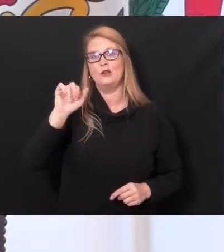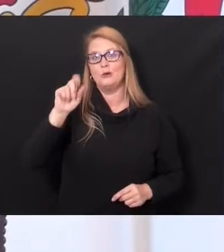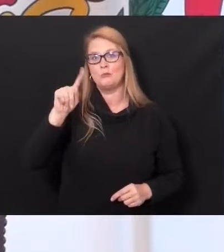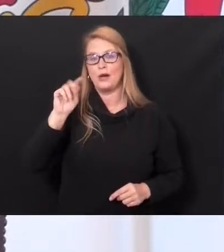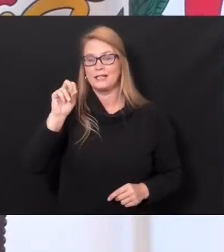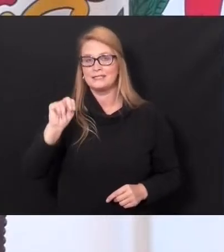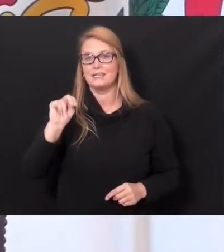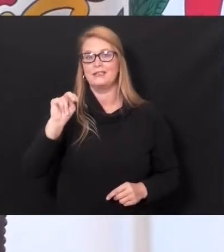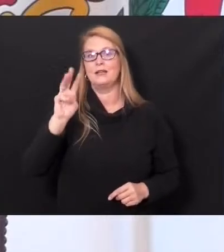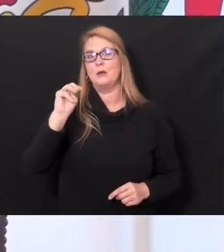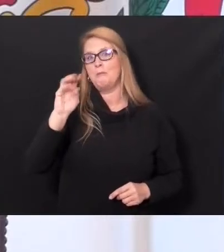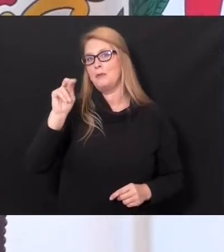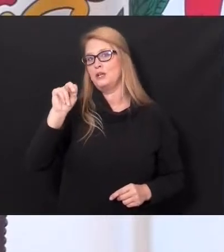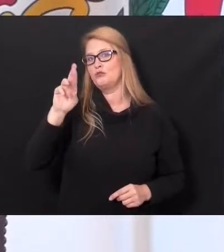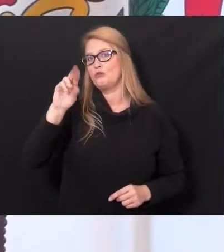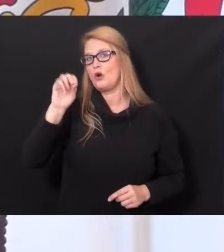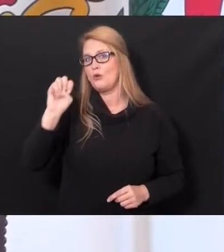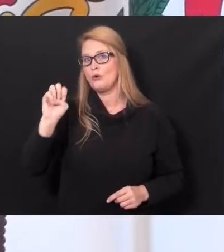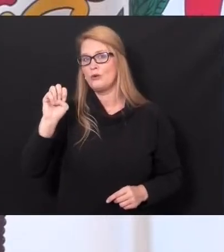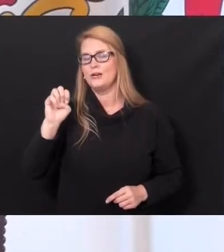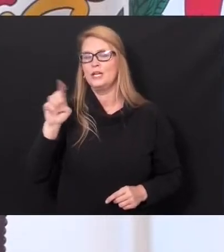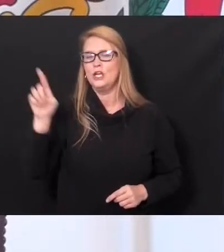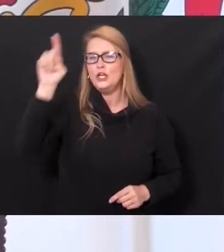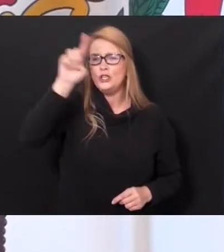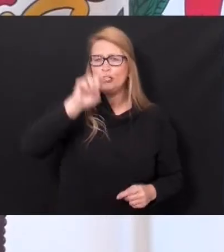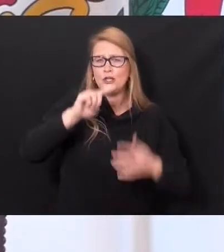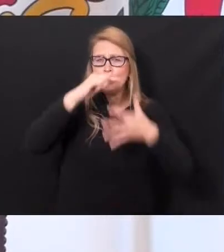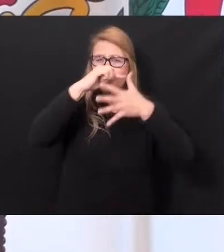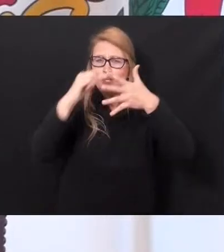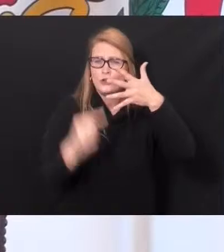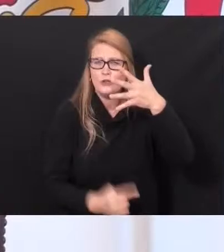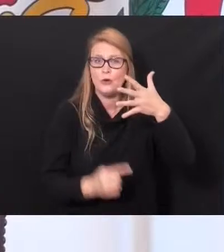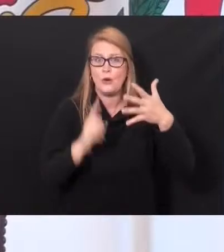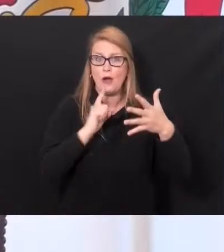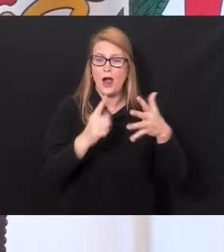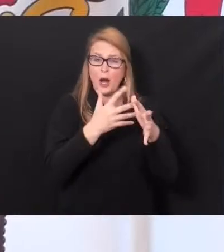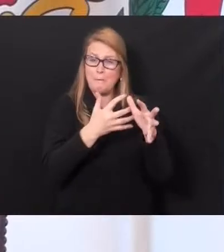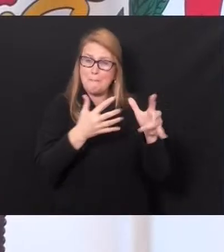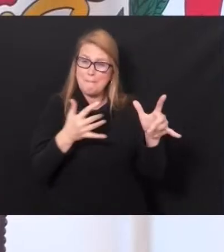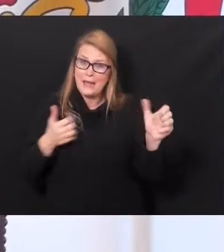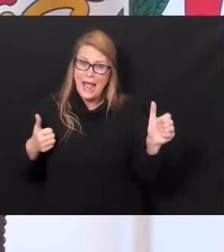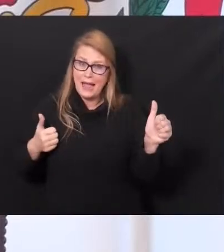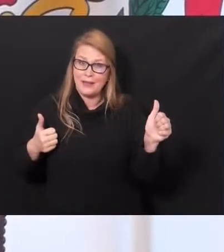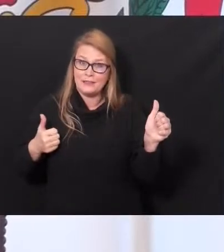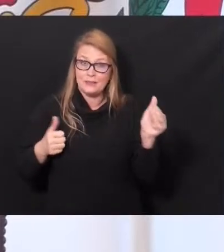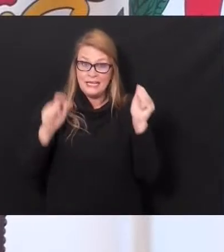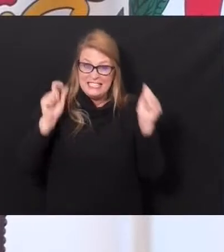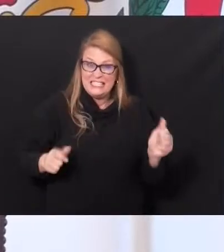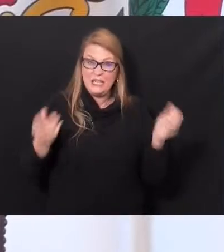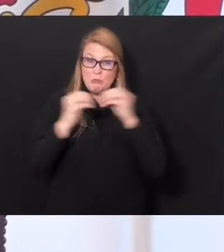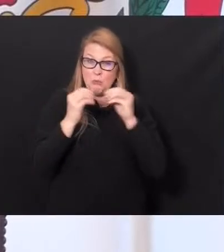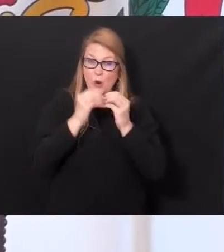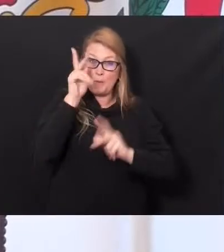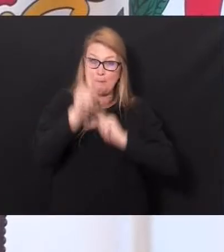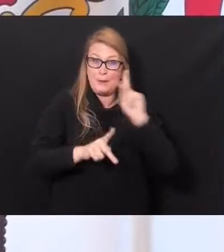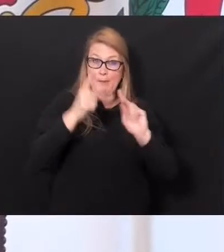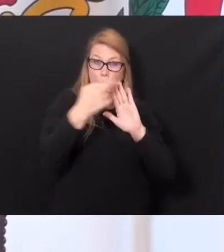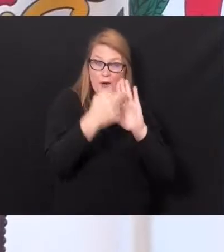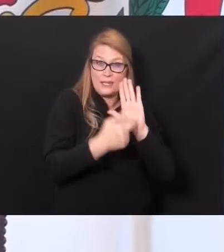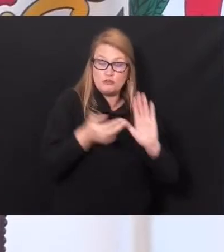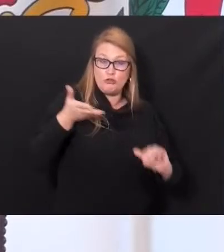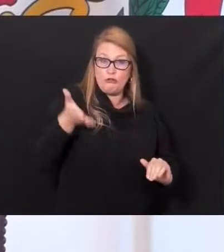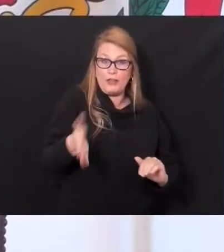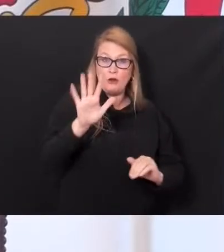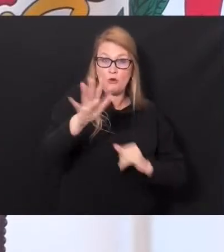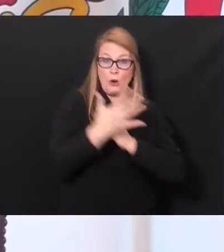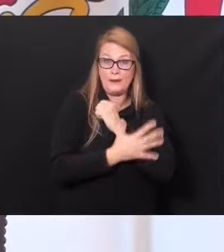Braxton County, and Monroe County, you are behind as far as the pre-registration that we have right up in